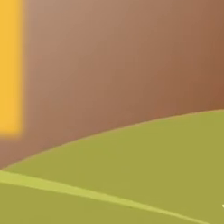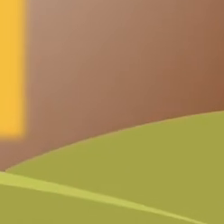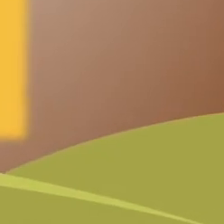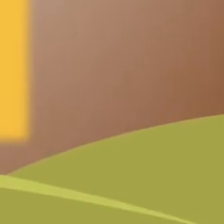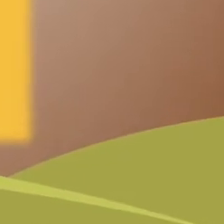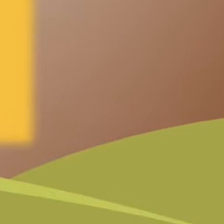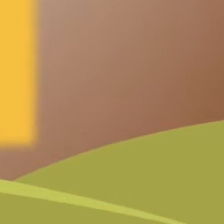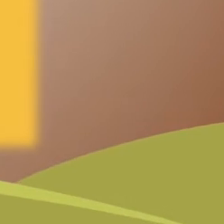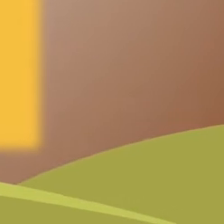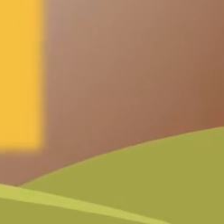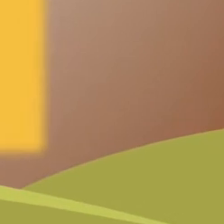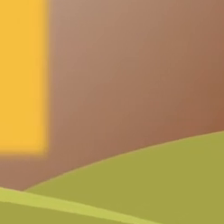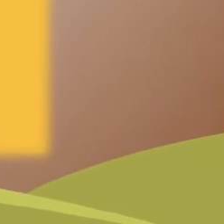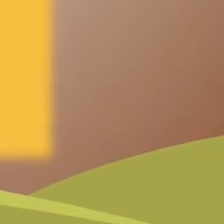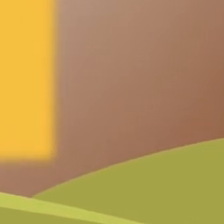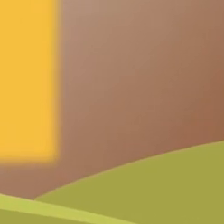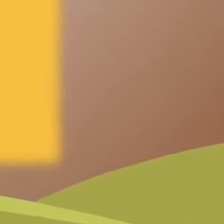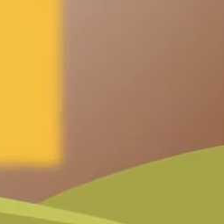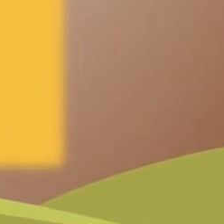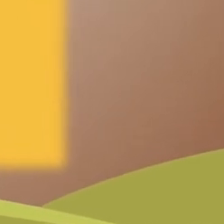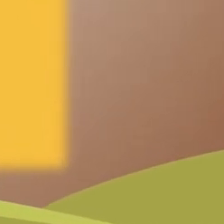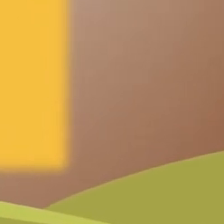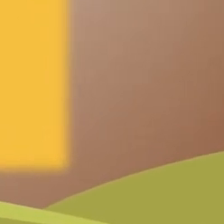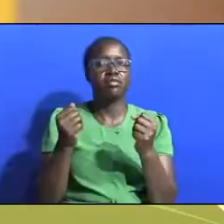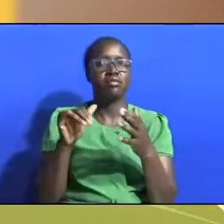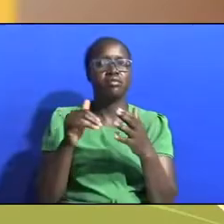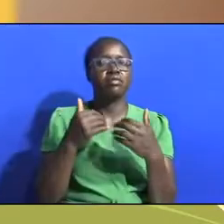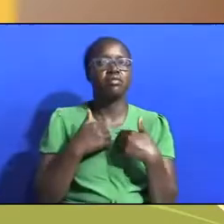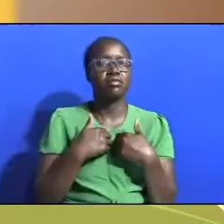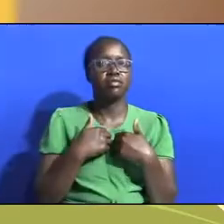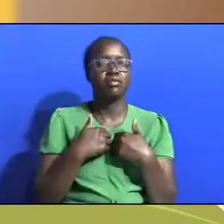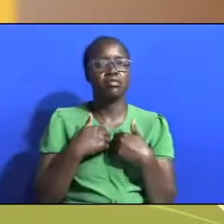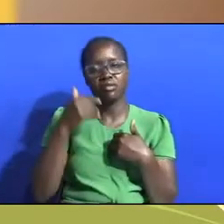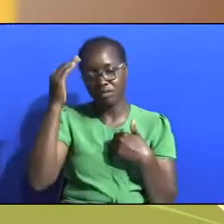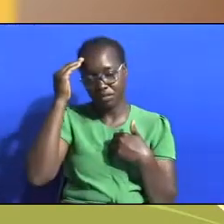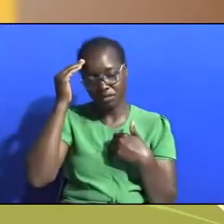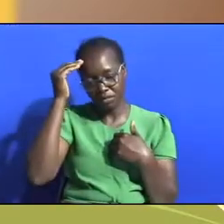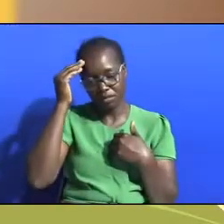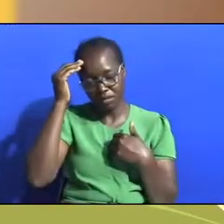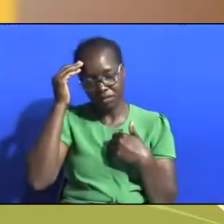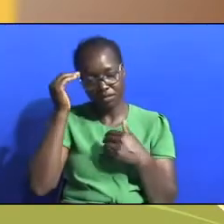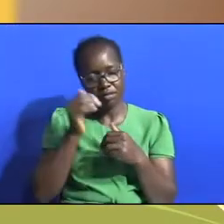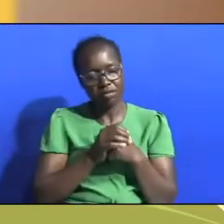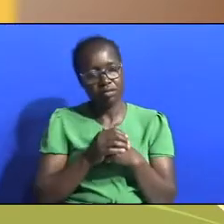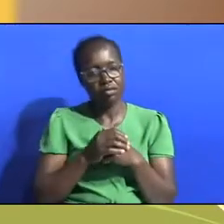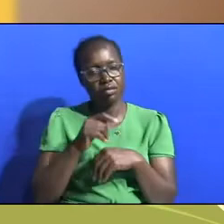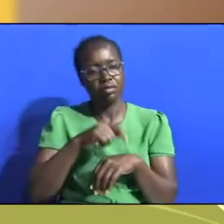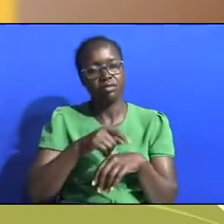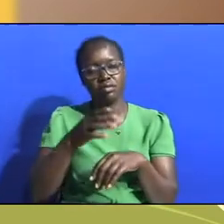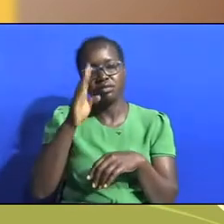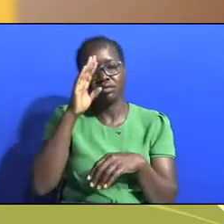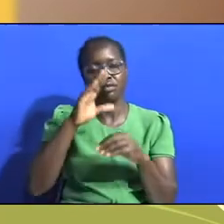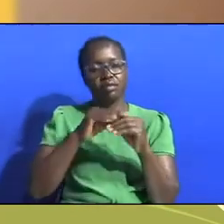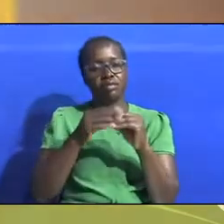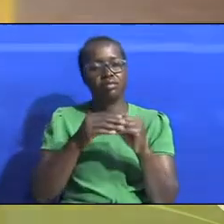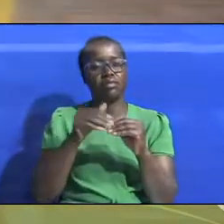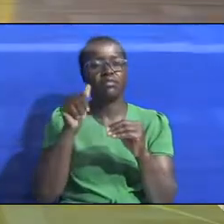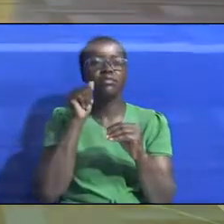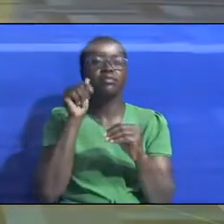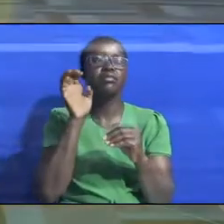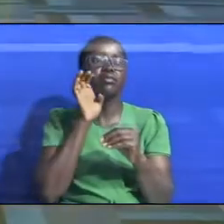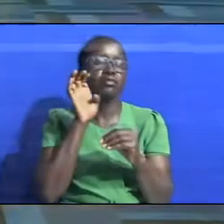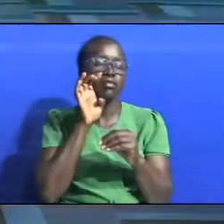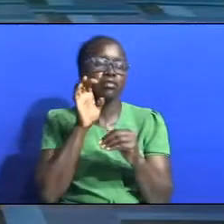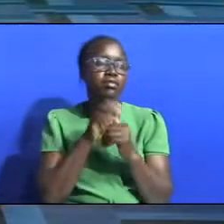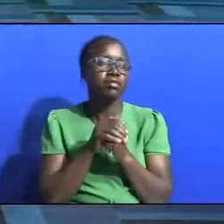Great. It's a power that we have in our minds. You see, when God created Adam and